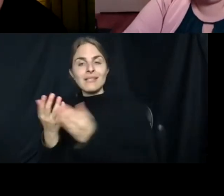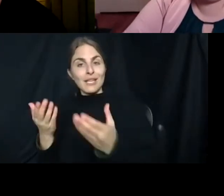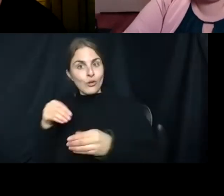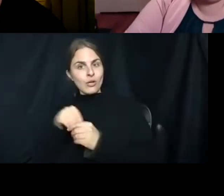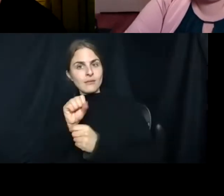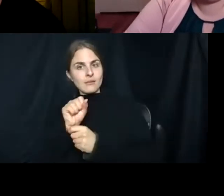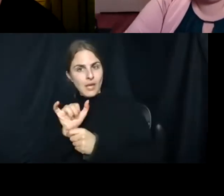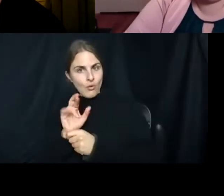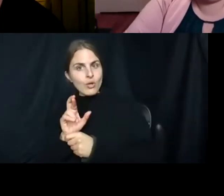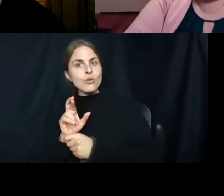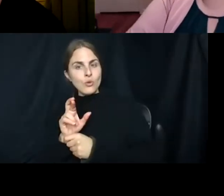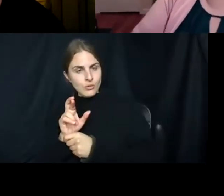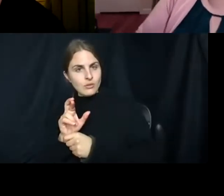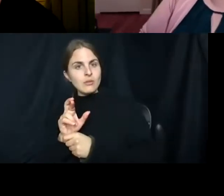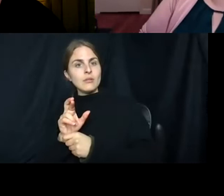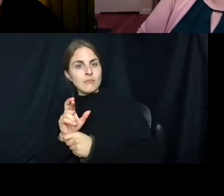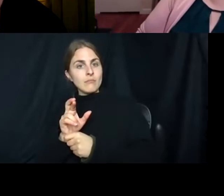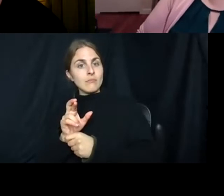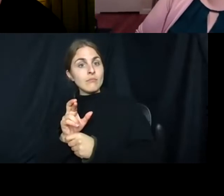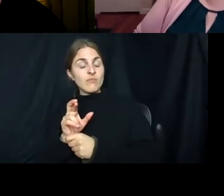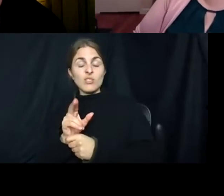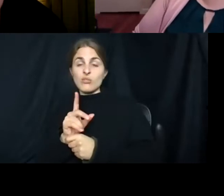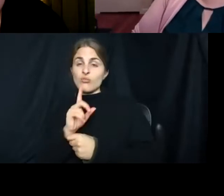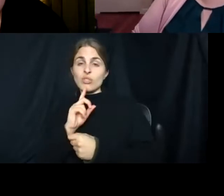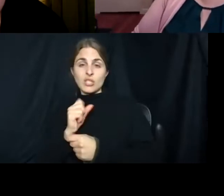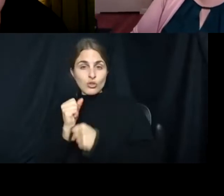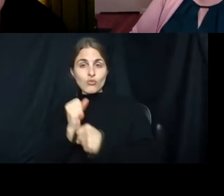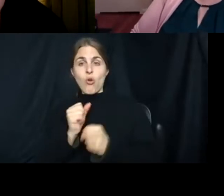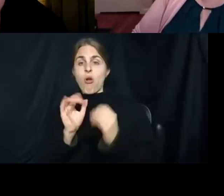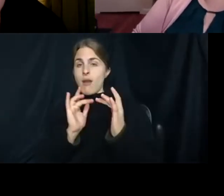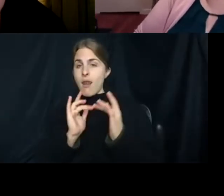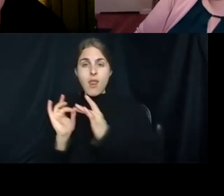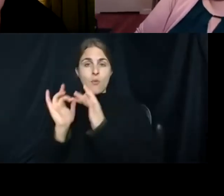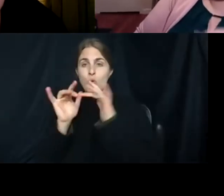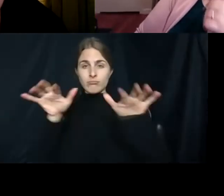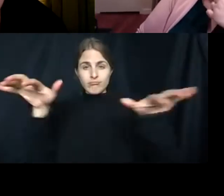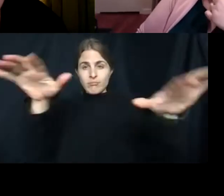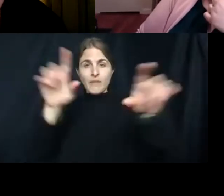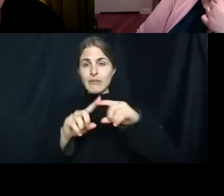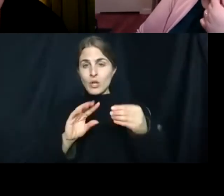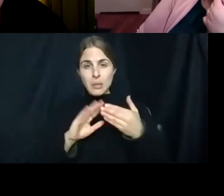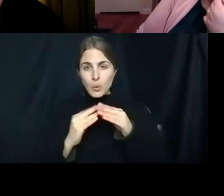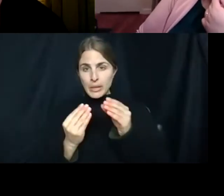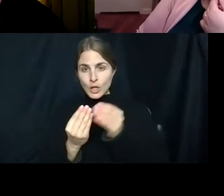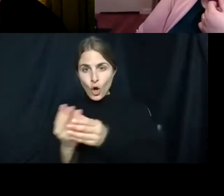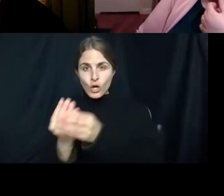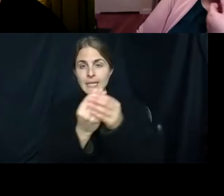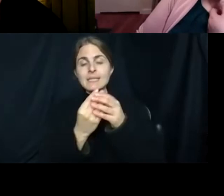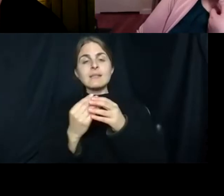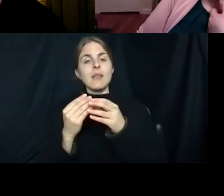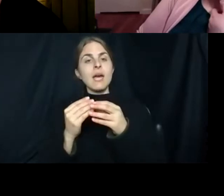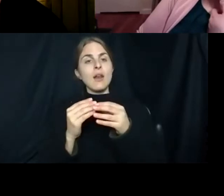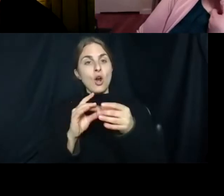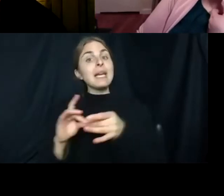that, you know, there is a pretty strong network of community gardens that is connected, and